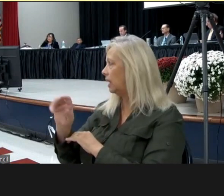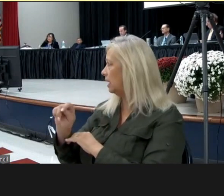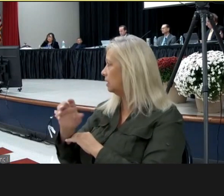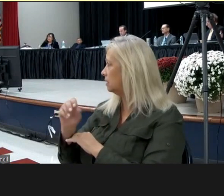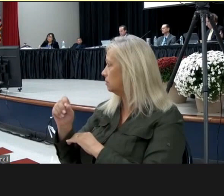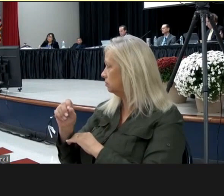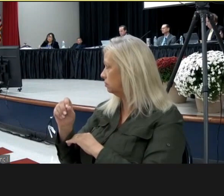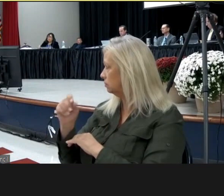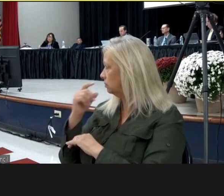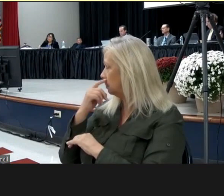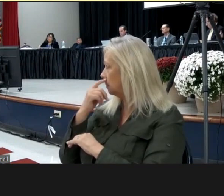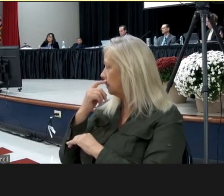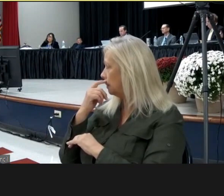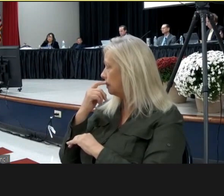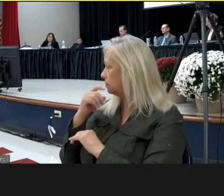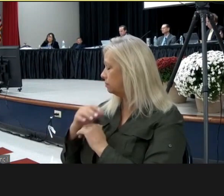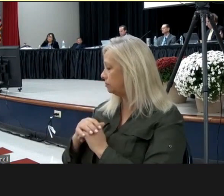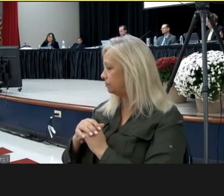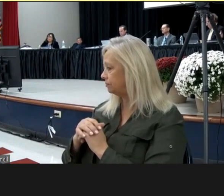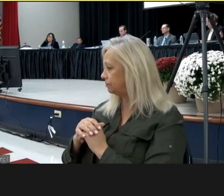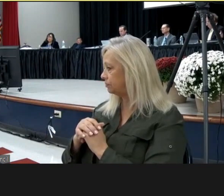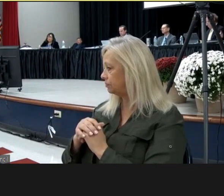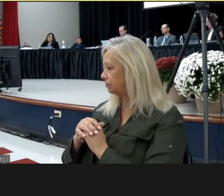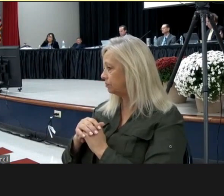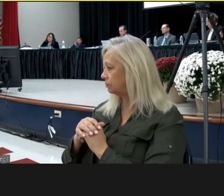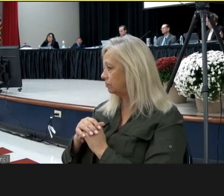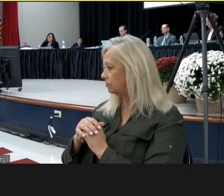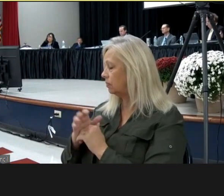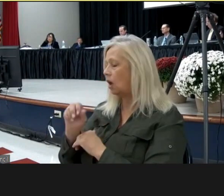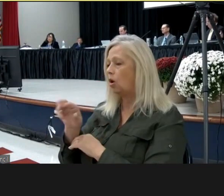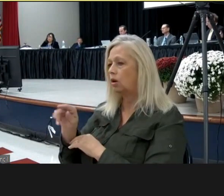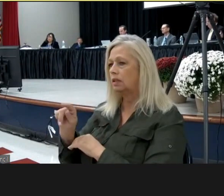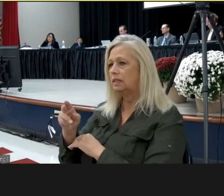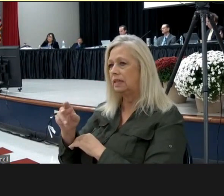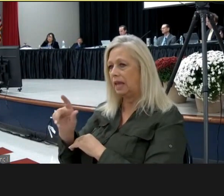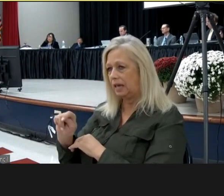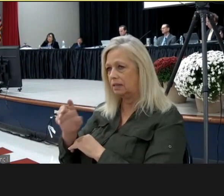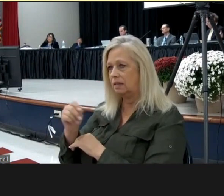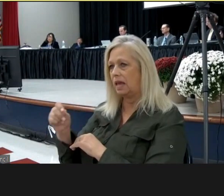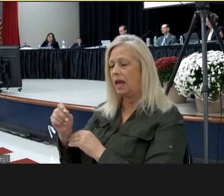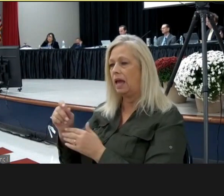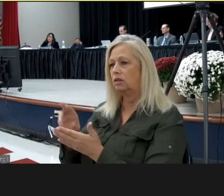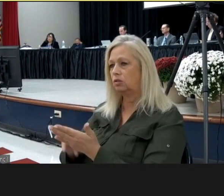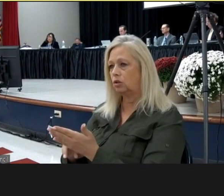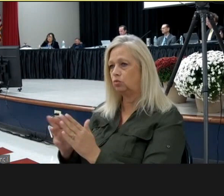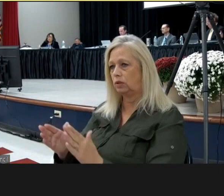respectively, are the architect and the contractor that the city is using as well.